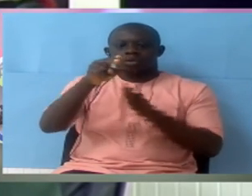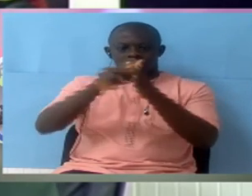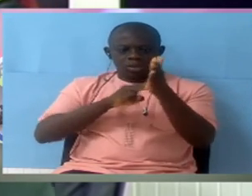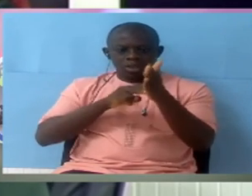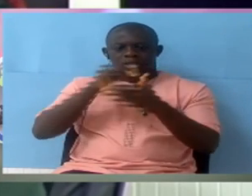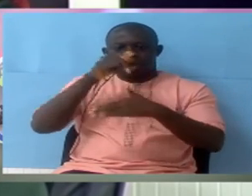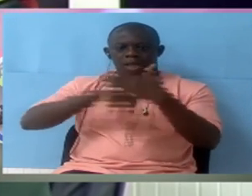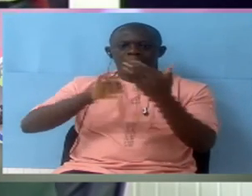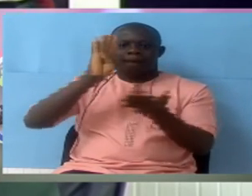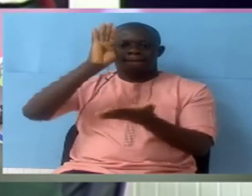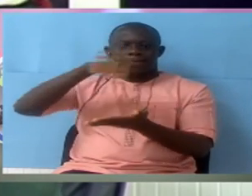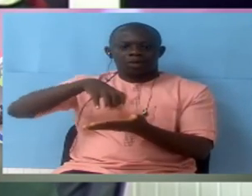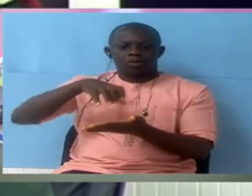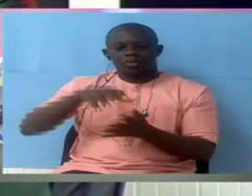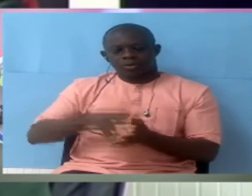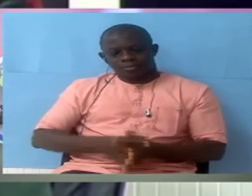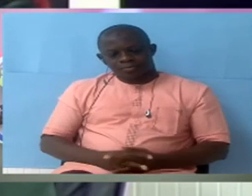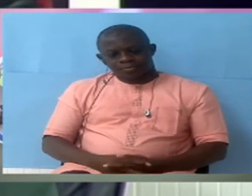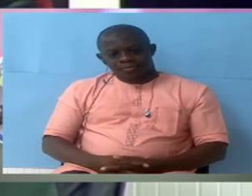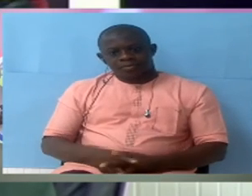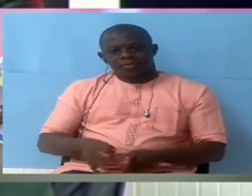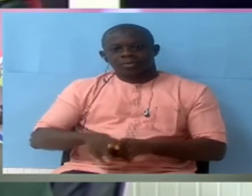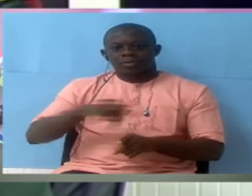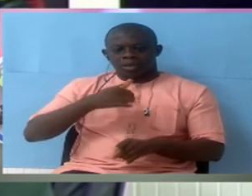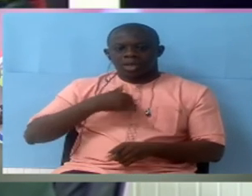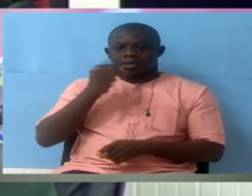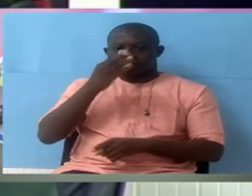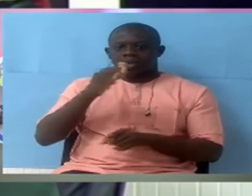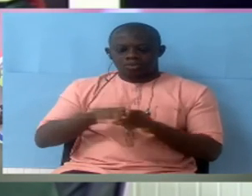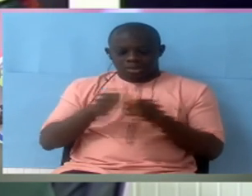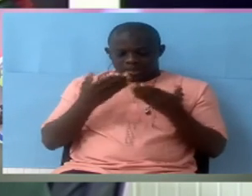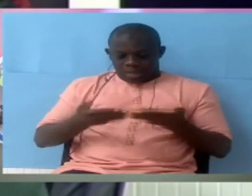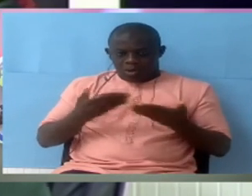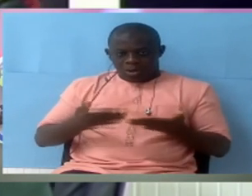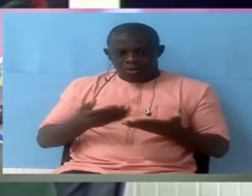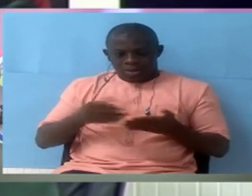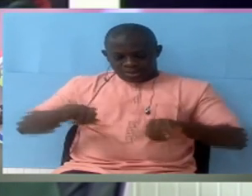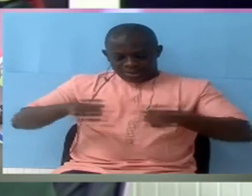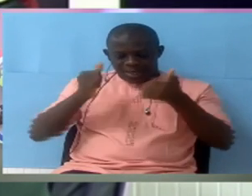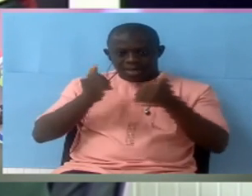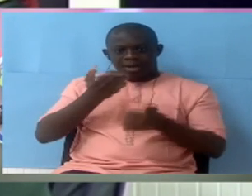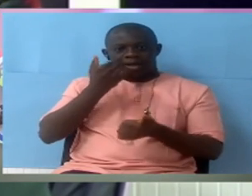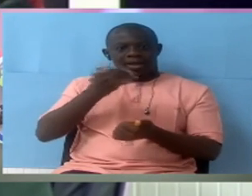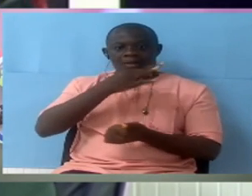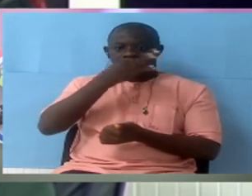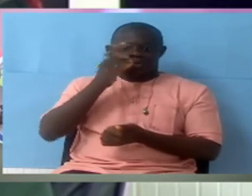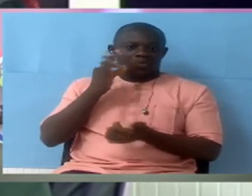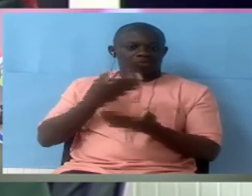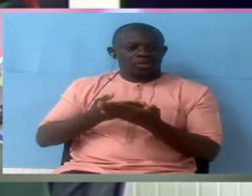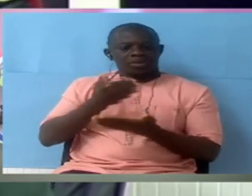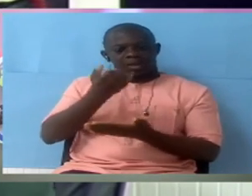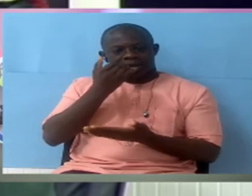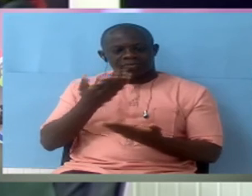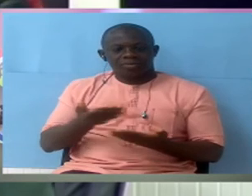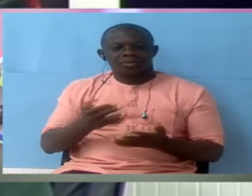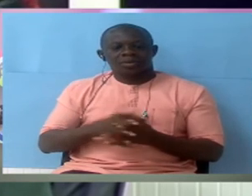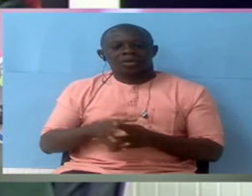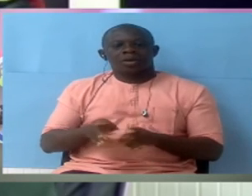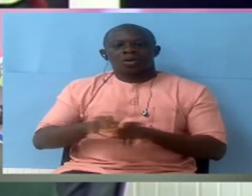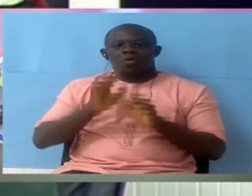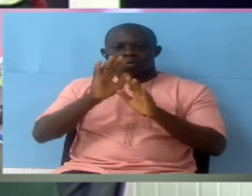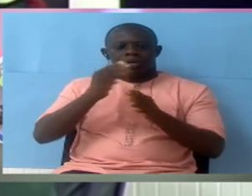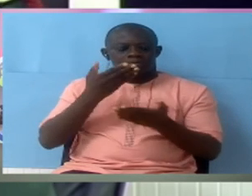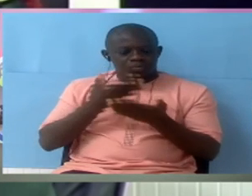Banjul. Mune ko dañ la soxla Banjul. I said, I was just breaking my fast. Mane ko ma ngi ni di dox suma or bi. Can I